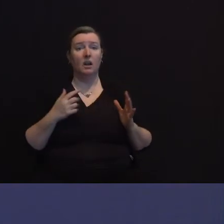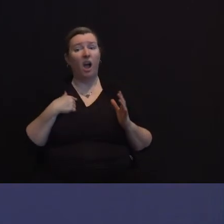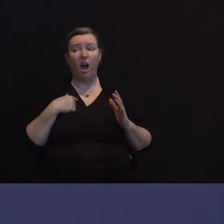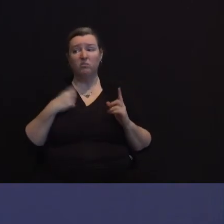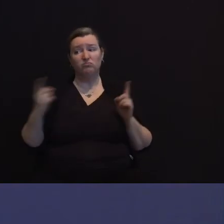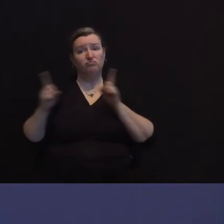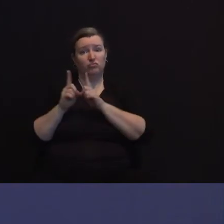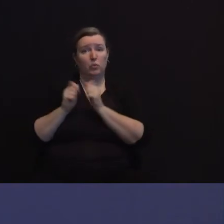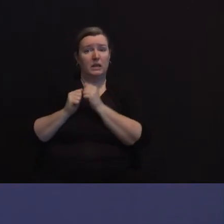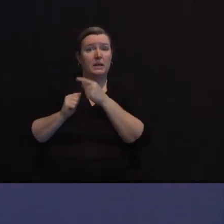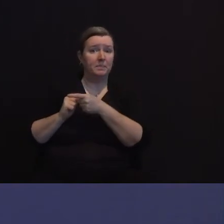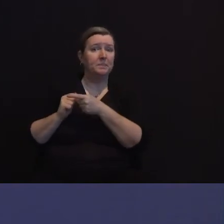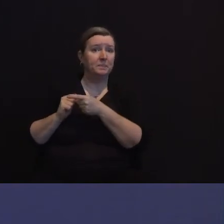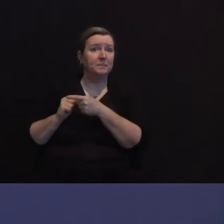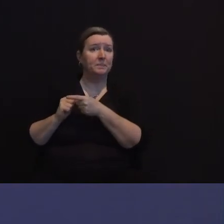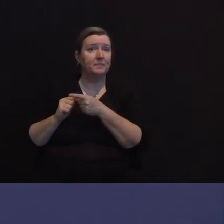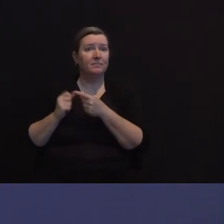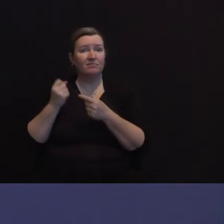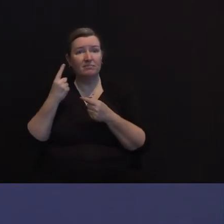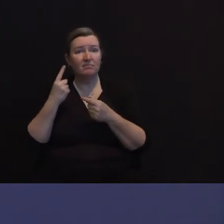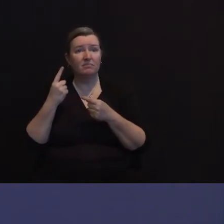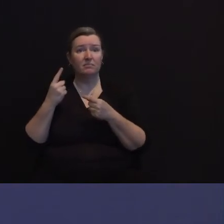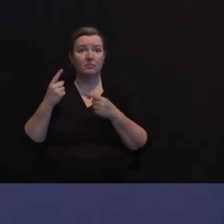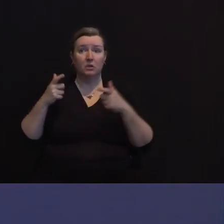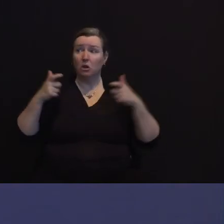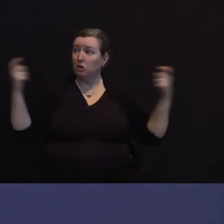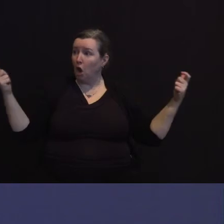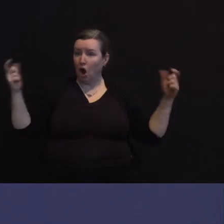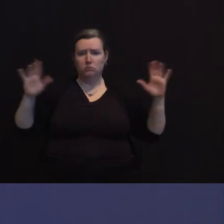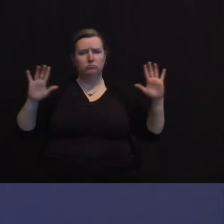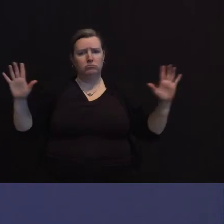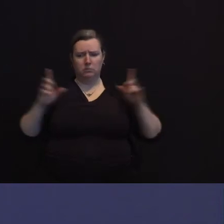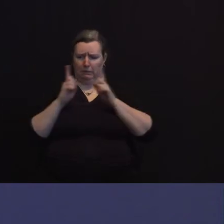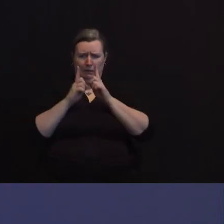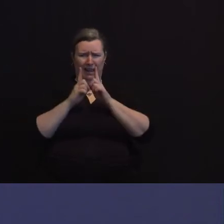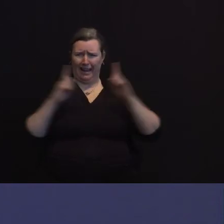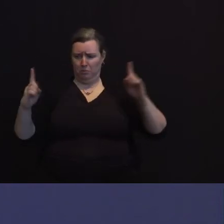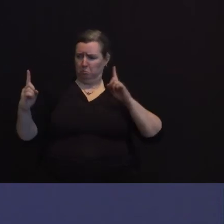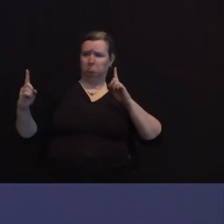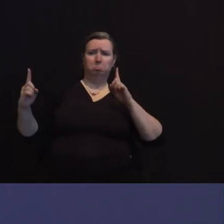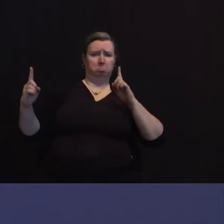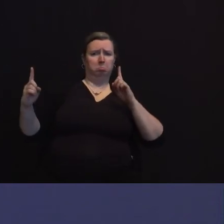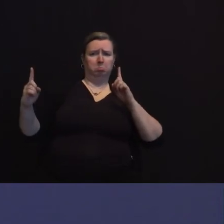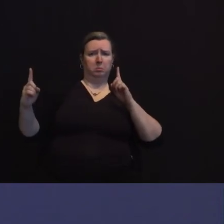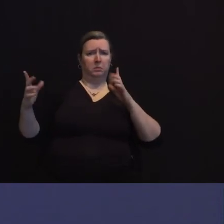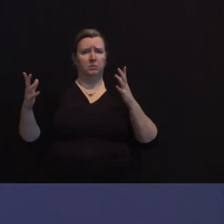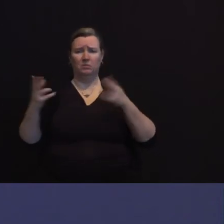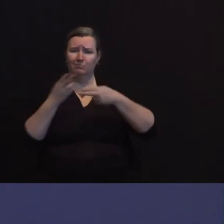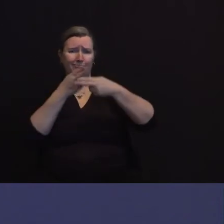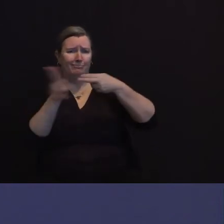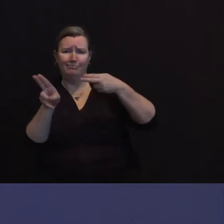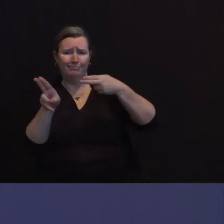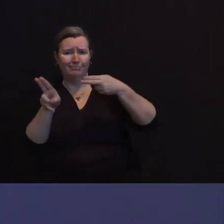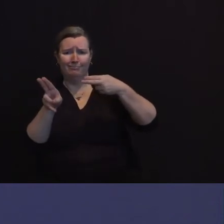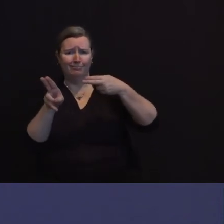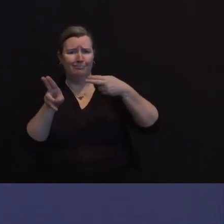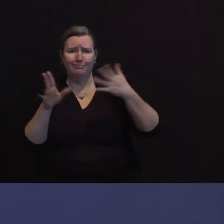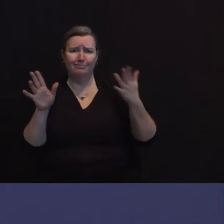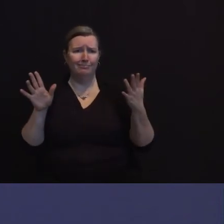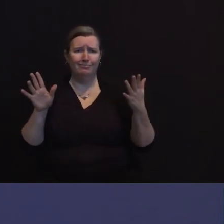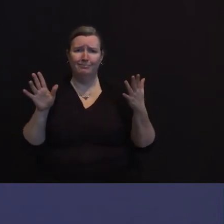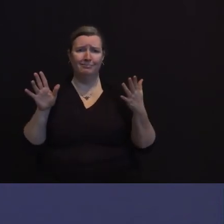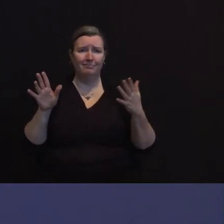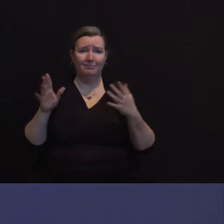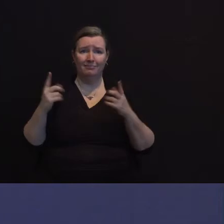we were in a very large setting, and I don't think I tripped the 15-minute CDC, and we were both masked as well. Having